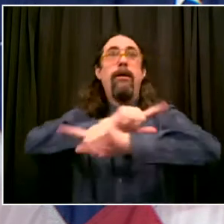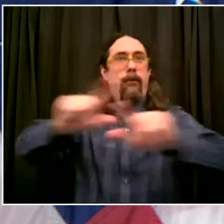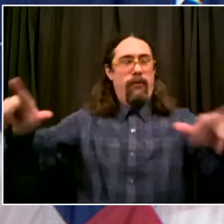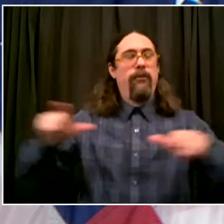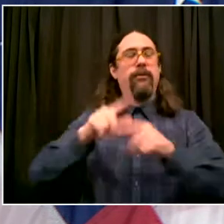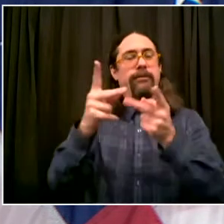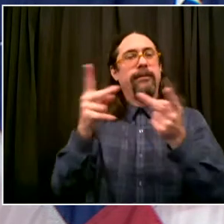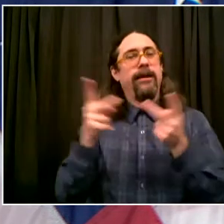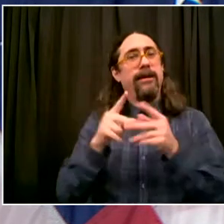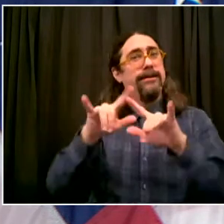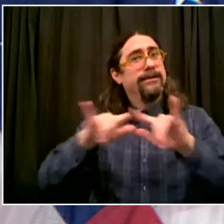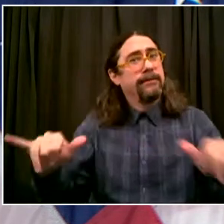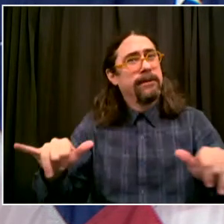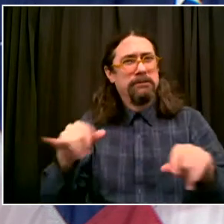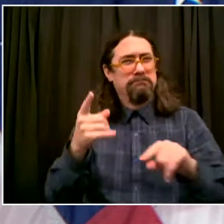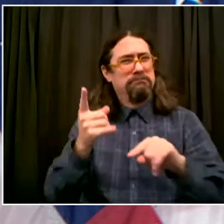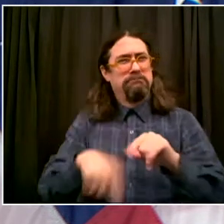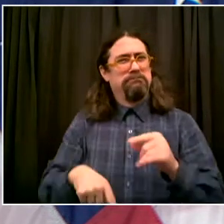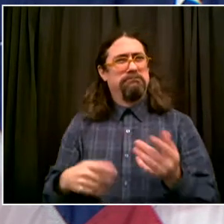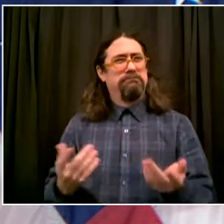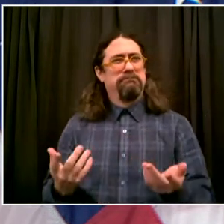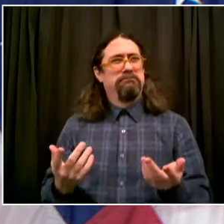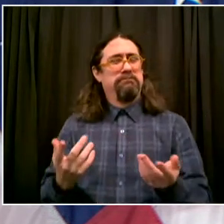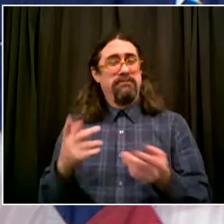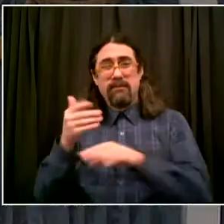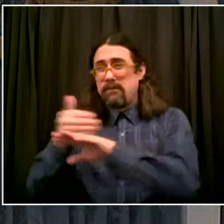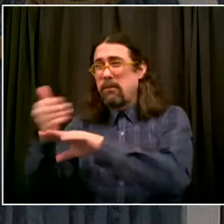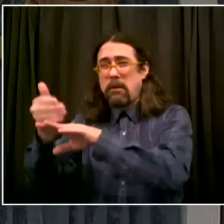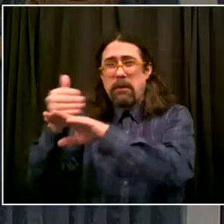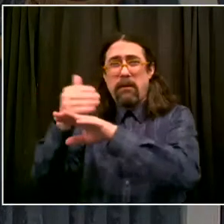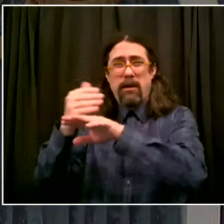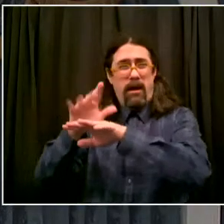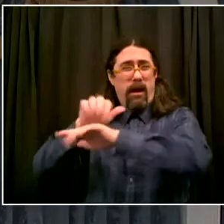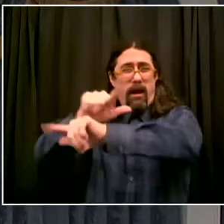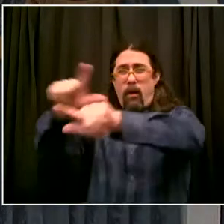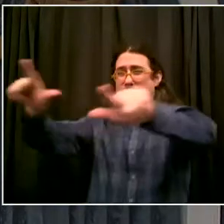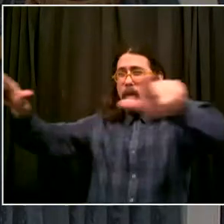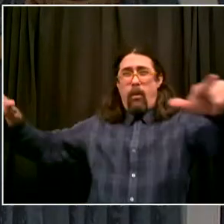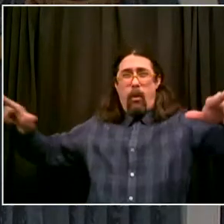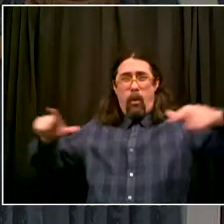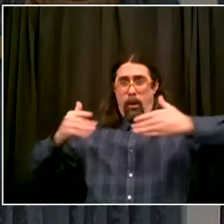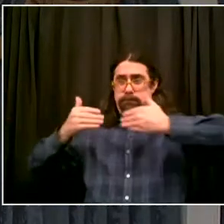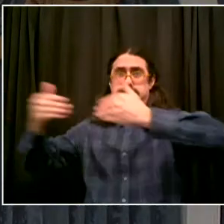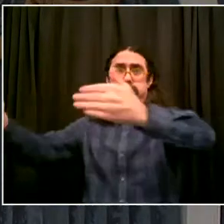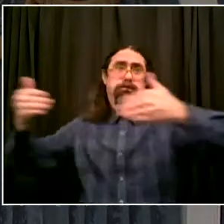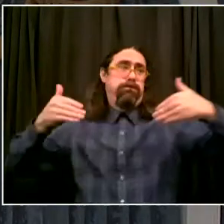the men and women out there are very dedicated, and we're committed to do the right thing. The next is Marcia from WCBS.